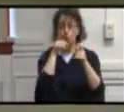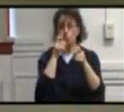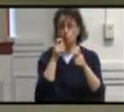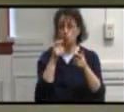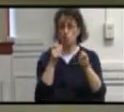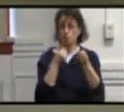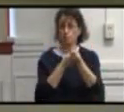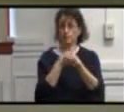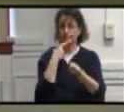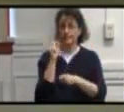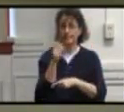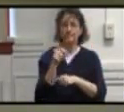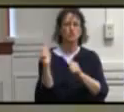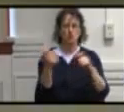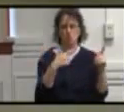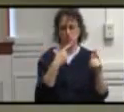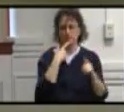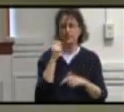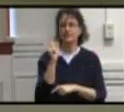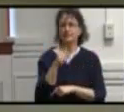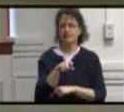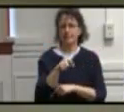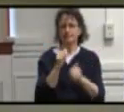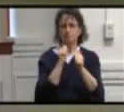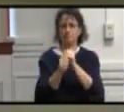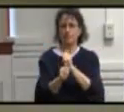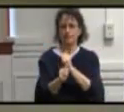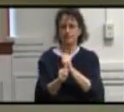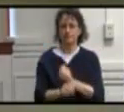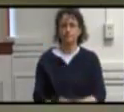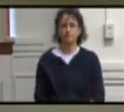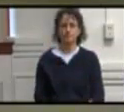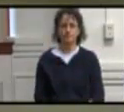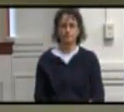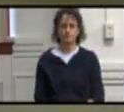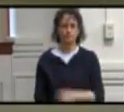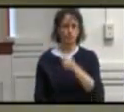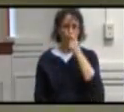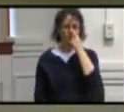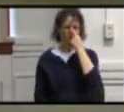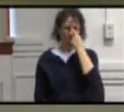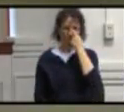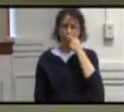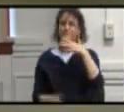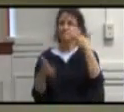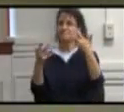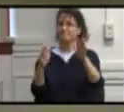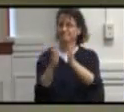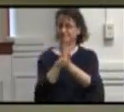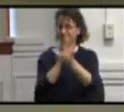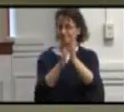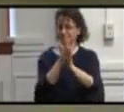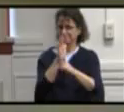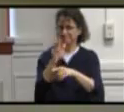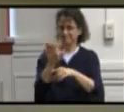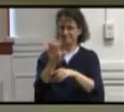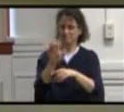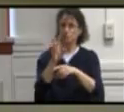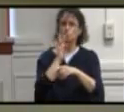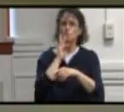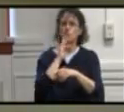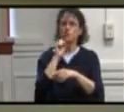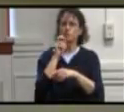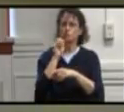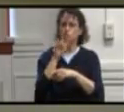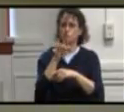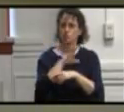say aye. Aye. Aye. Anybody opposed or abstaining? That carries 5-0. I think that's all the business under Water and Sewer